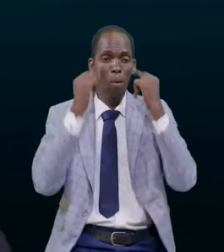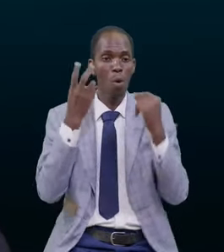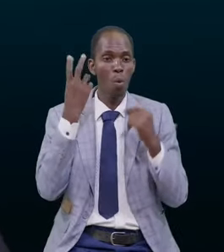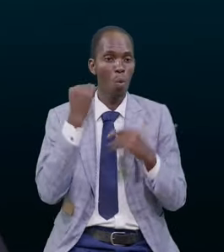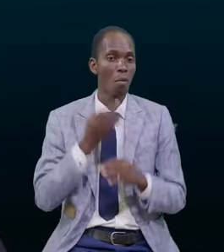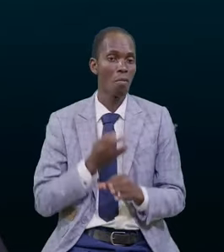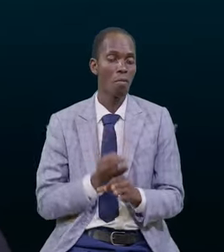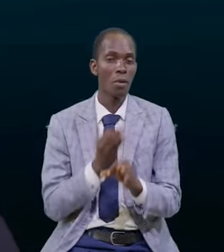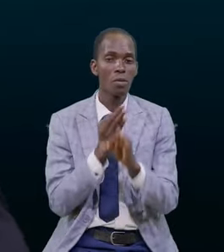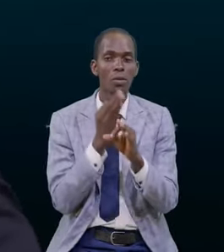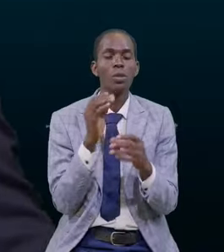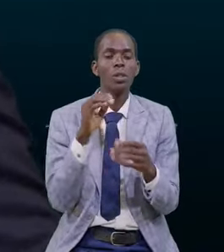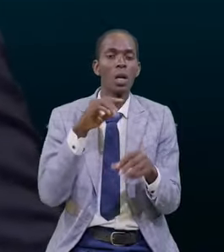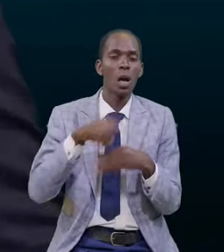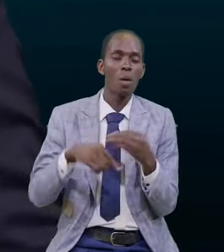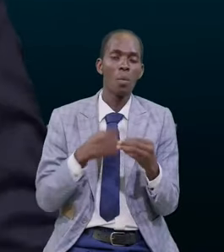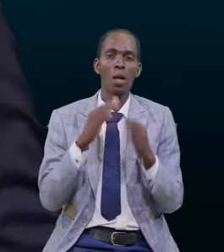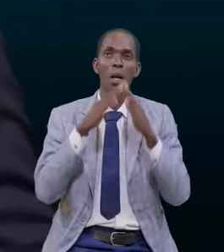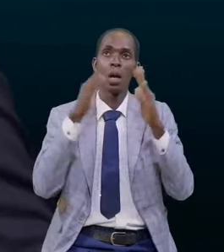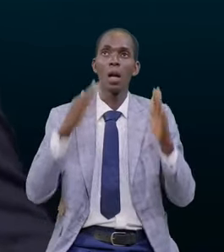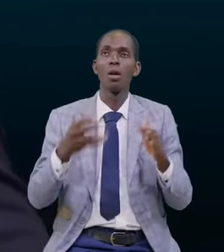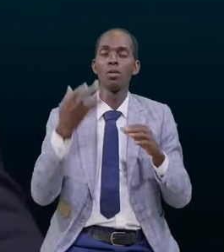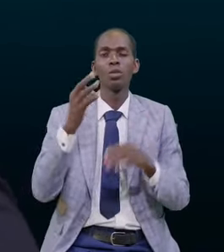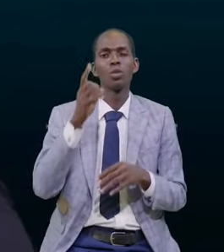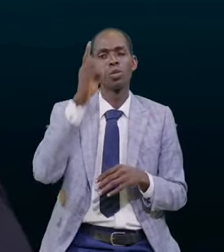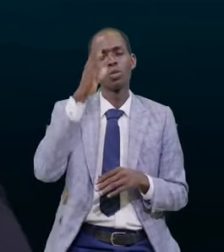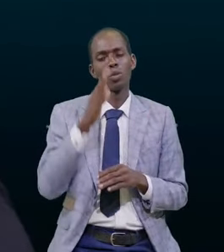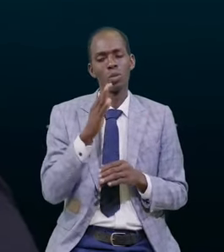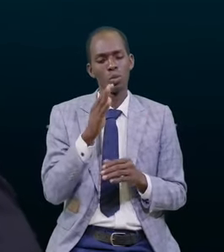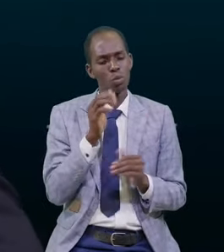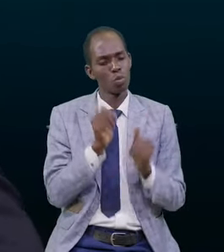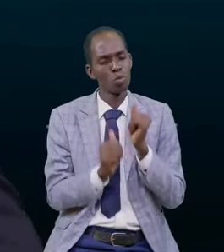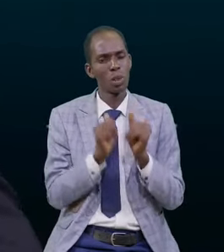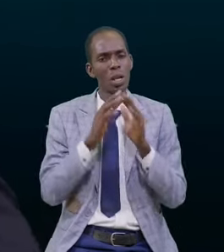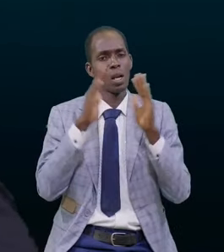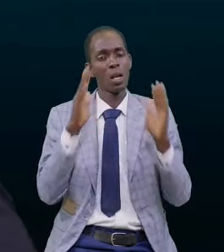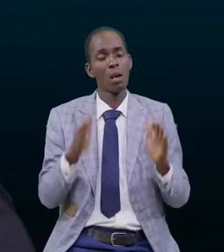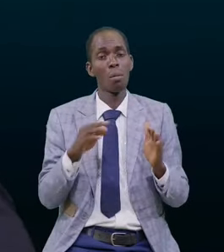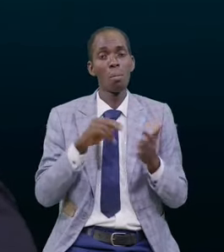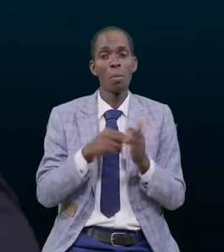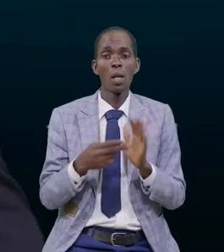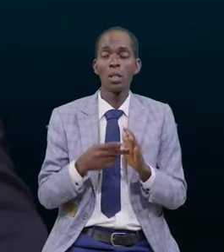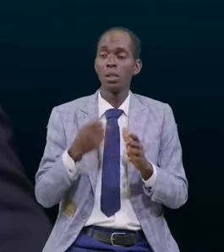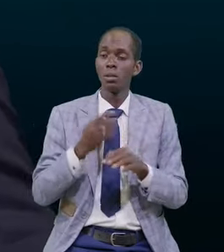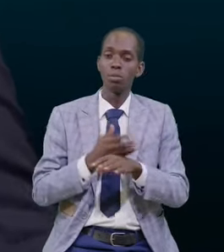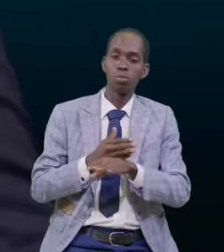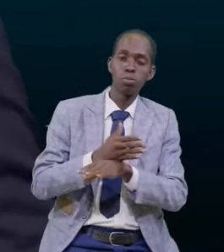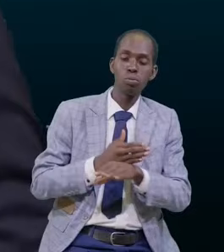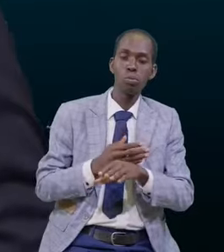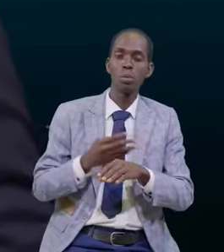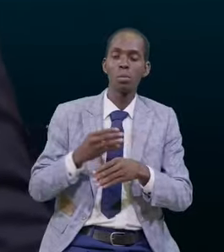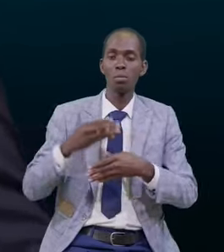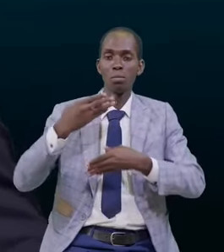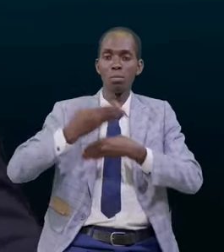referring to are we talking about H you know a physical building or something like that no that house there that term